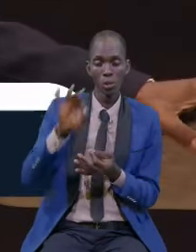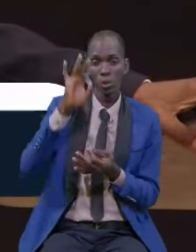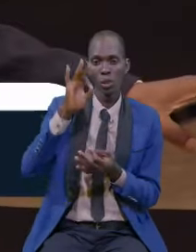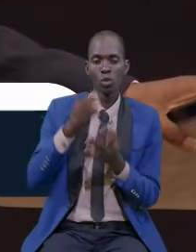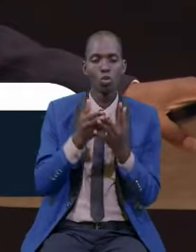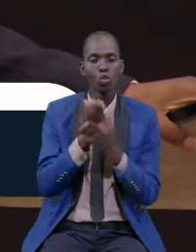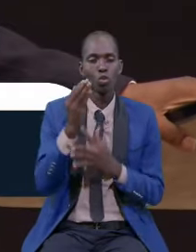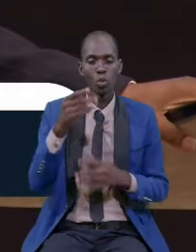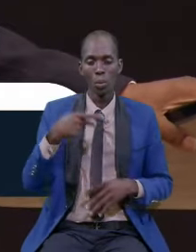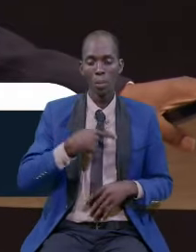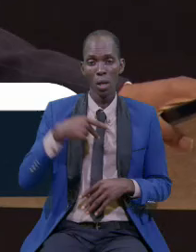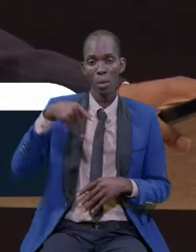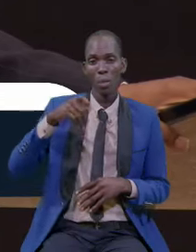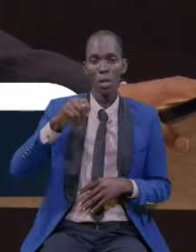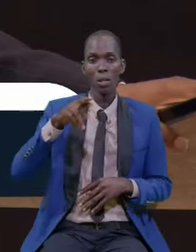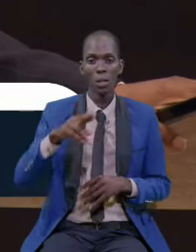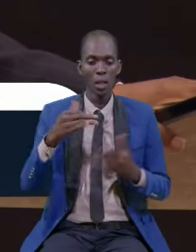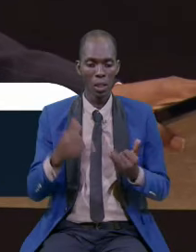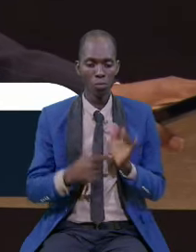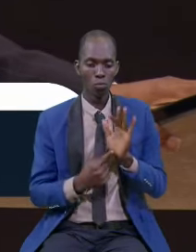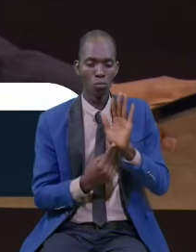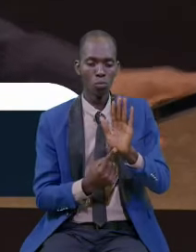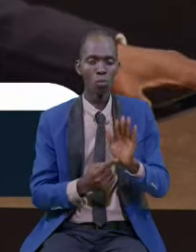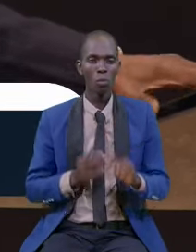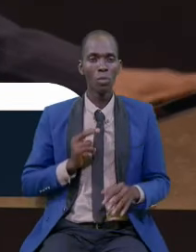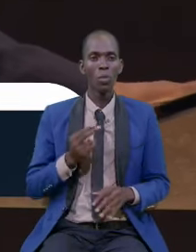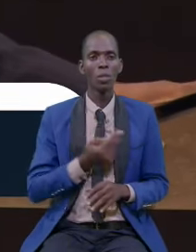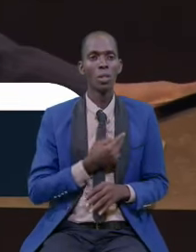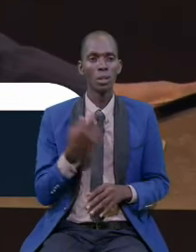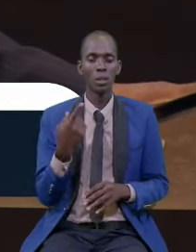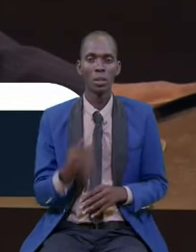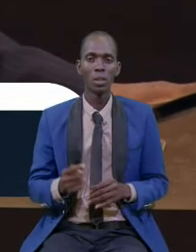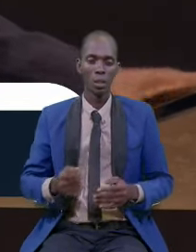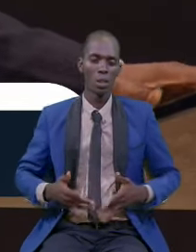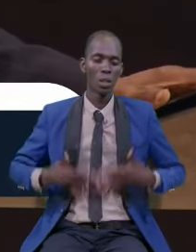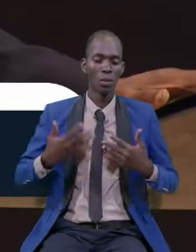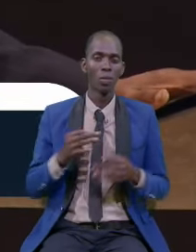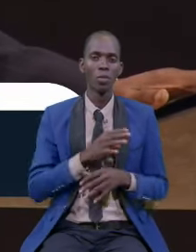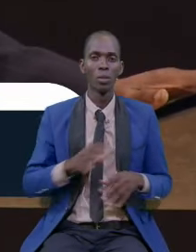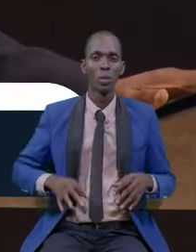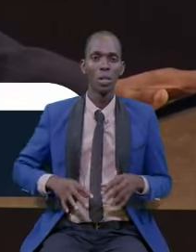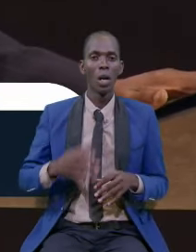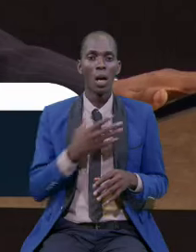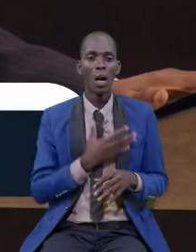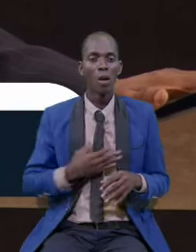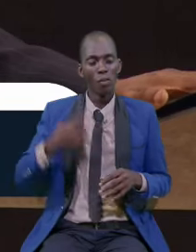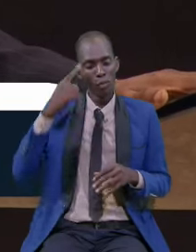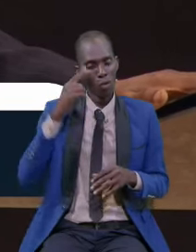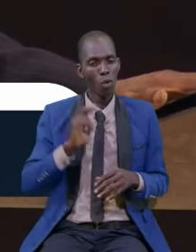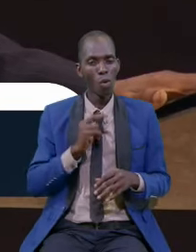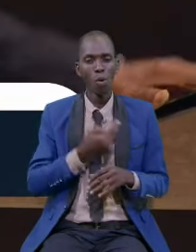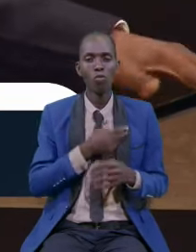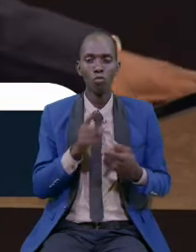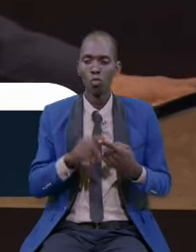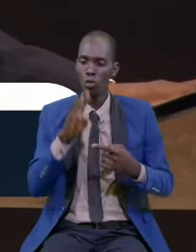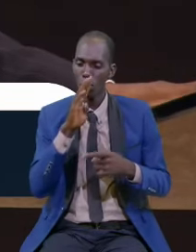shows us the life of Christ and the way we're to be occupied, what we're to be